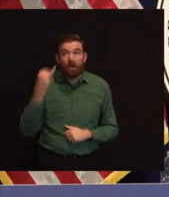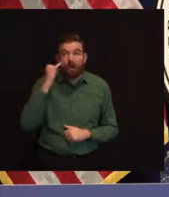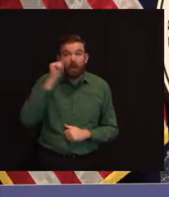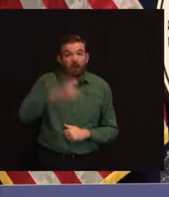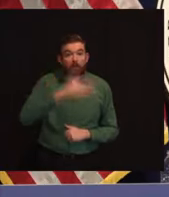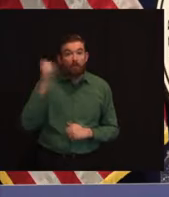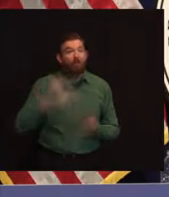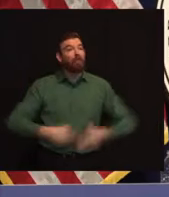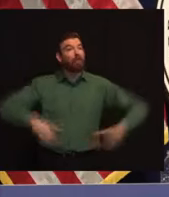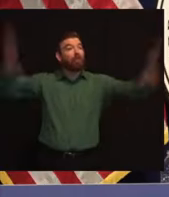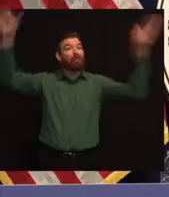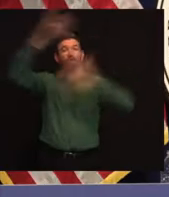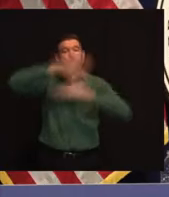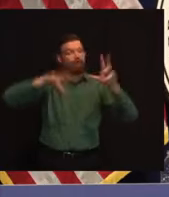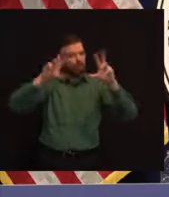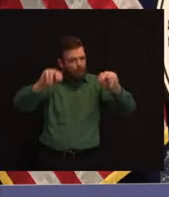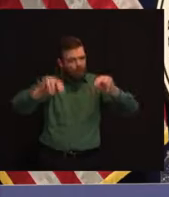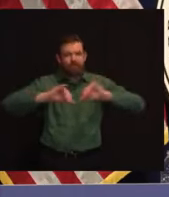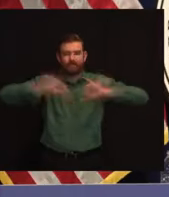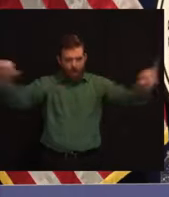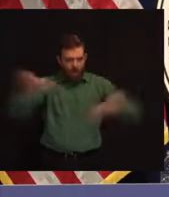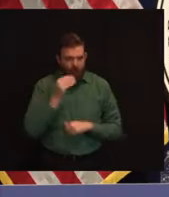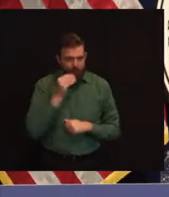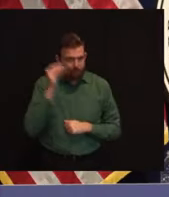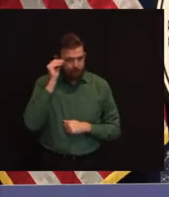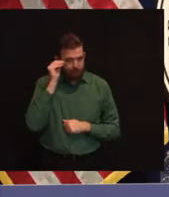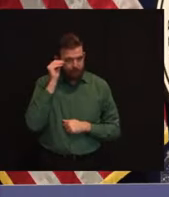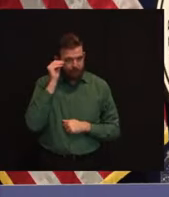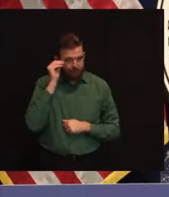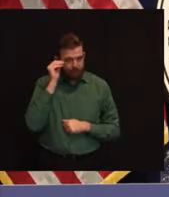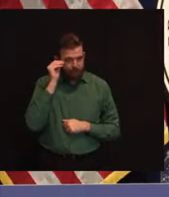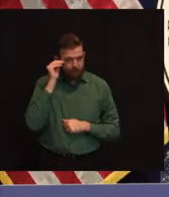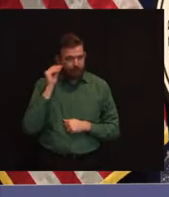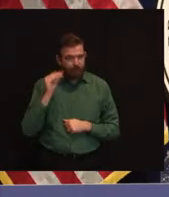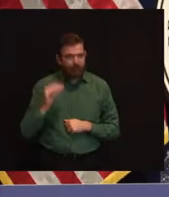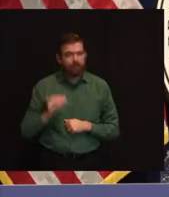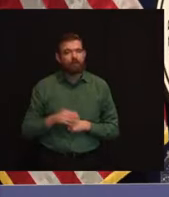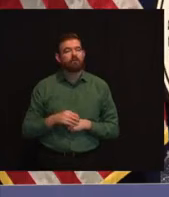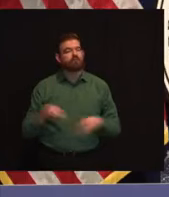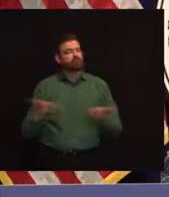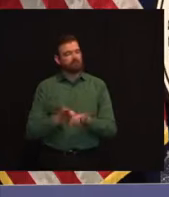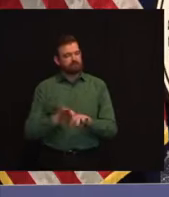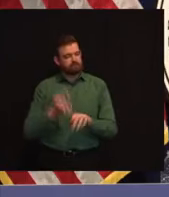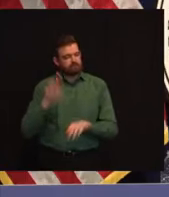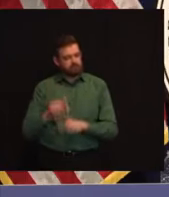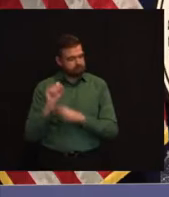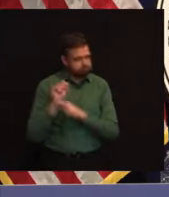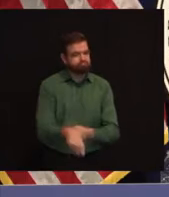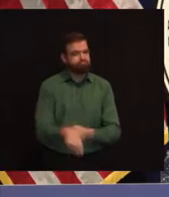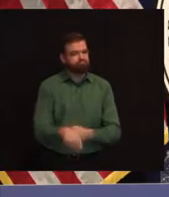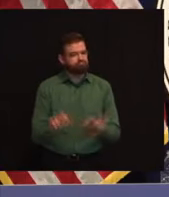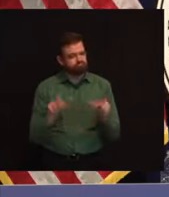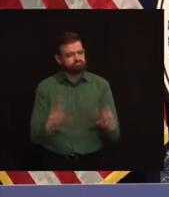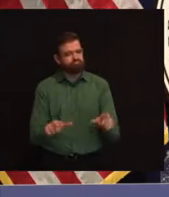up, and that's our most important weapon in the fight to beat this virus. Those hospitalization numbers,